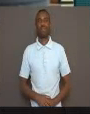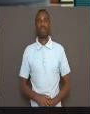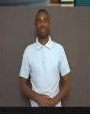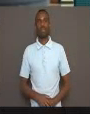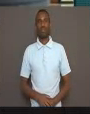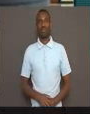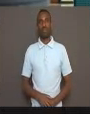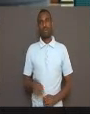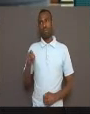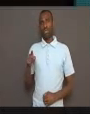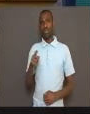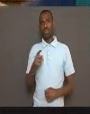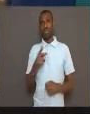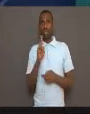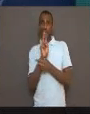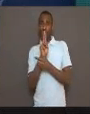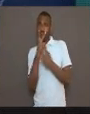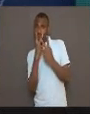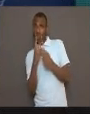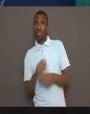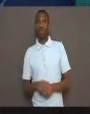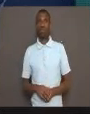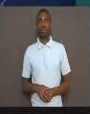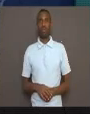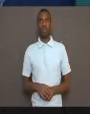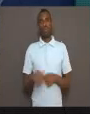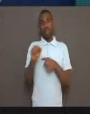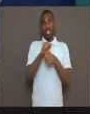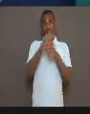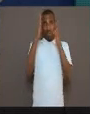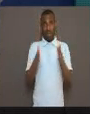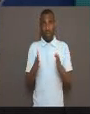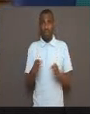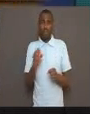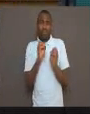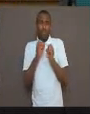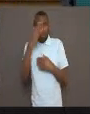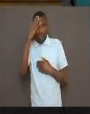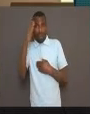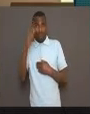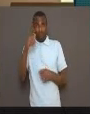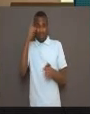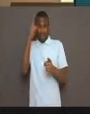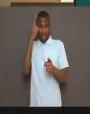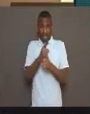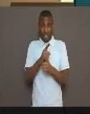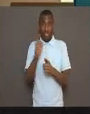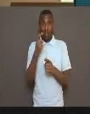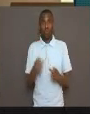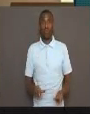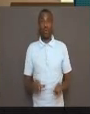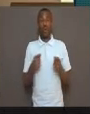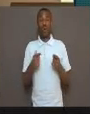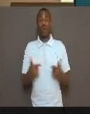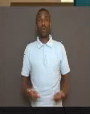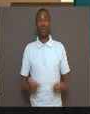In this video, the experimenters cannot know the exact load for